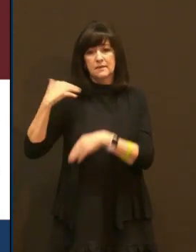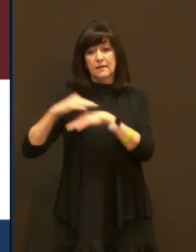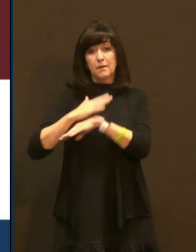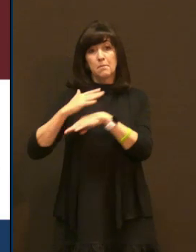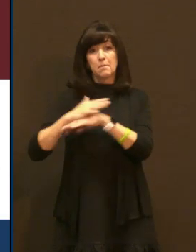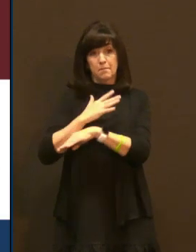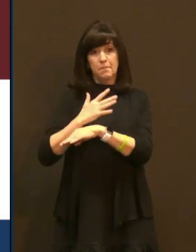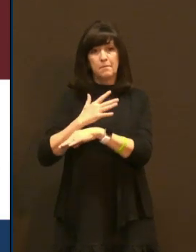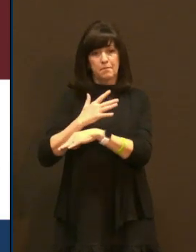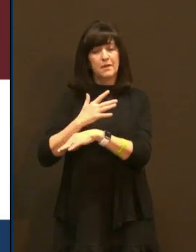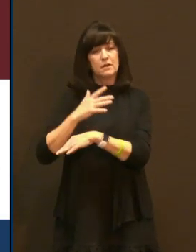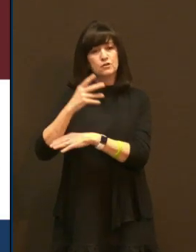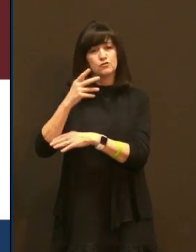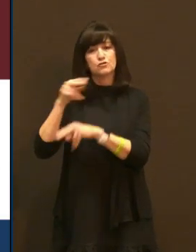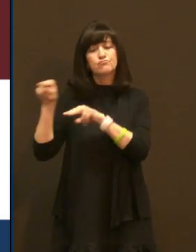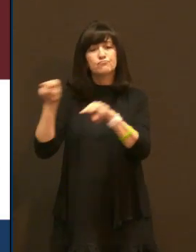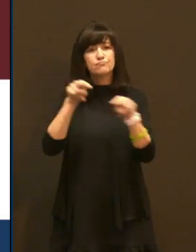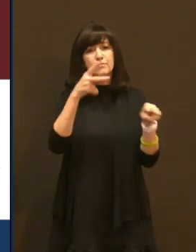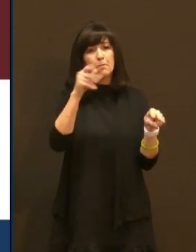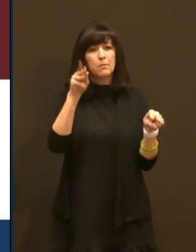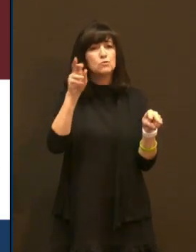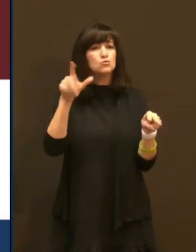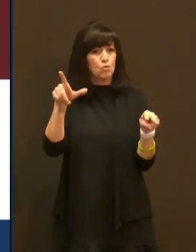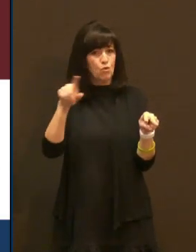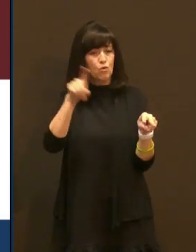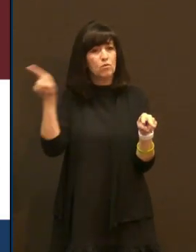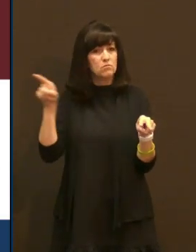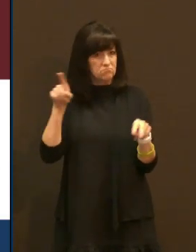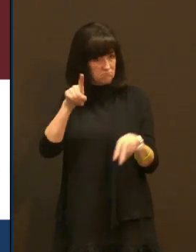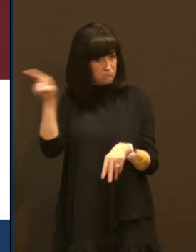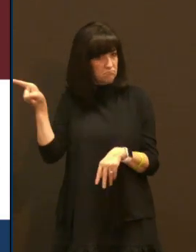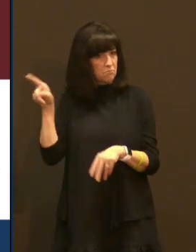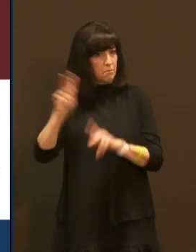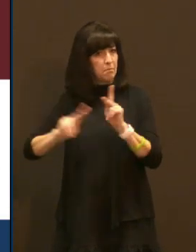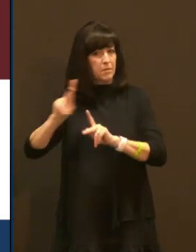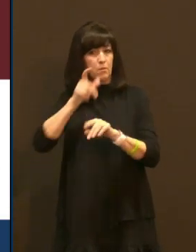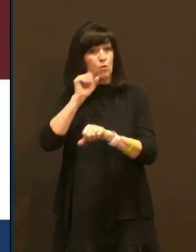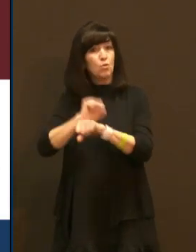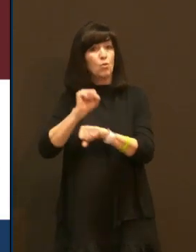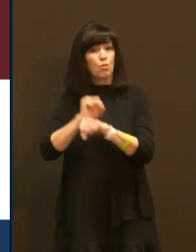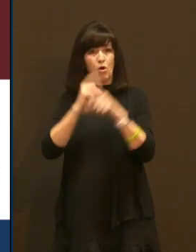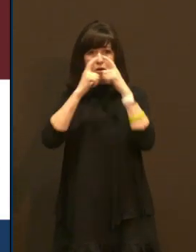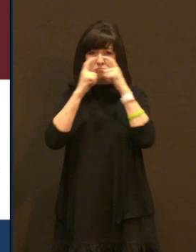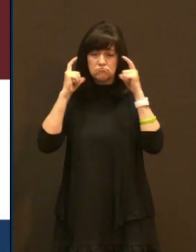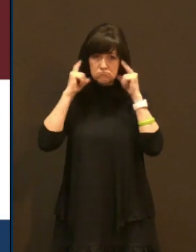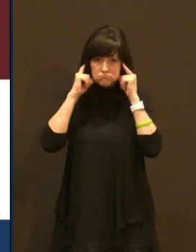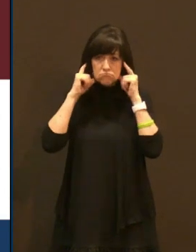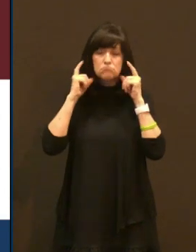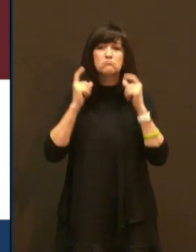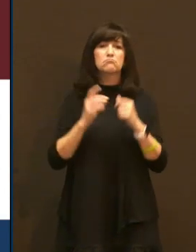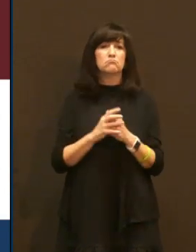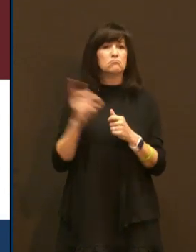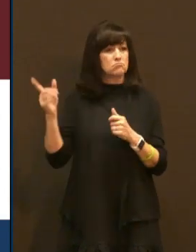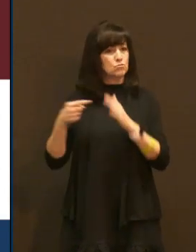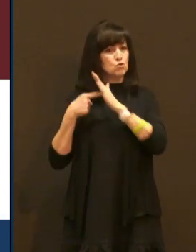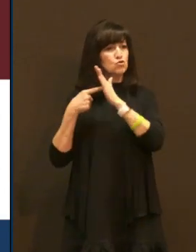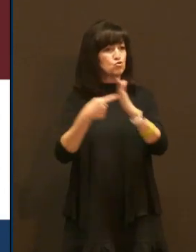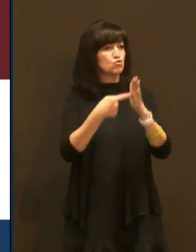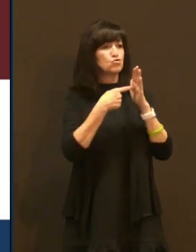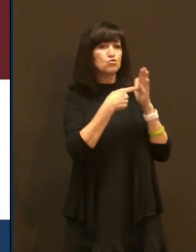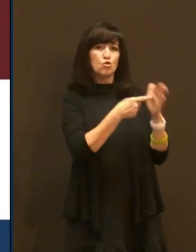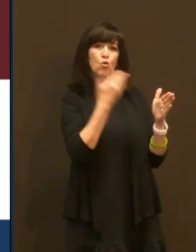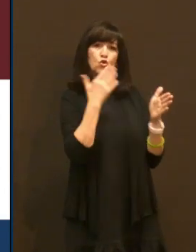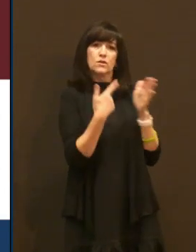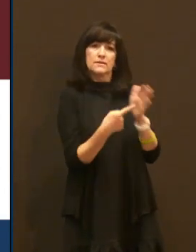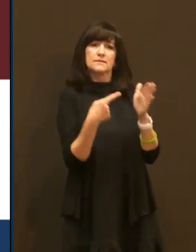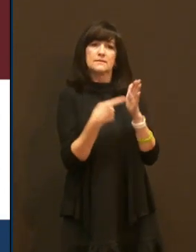were there with him on the boardwalk, and they were all wearing masks and showing the right way by example,